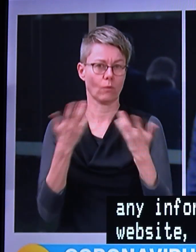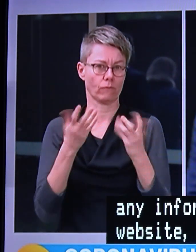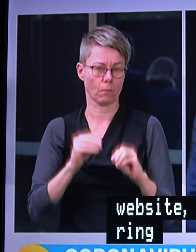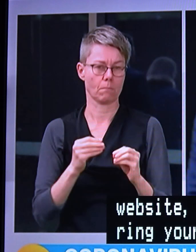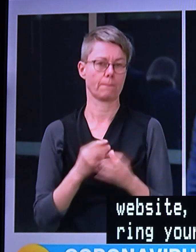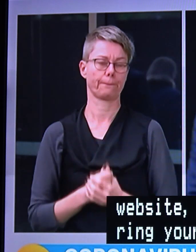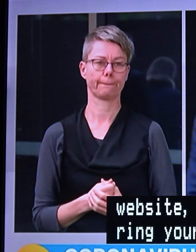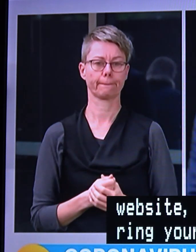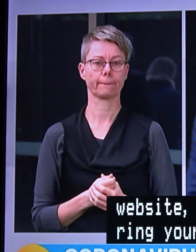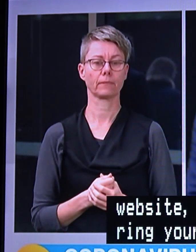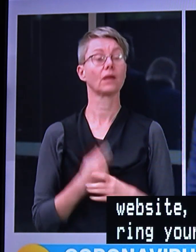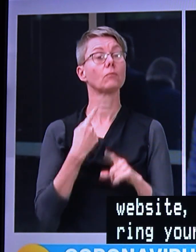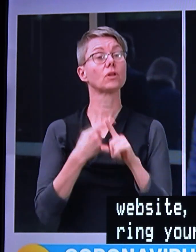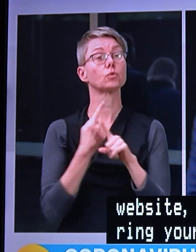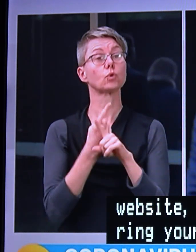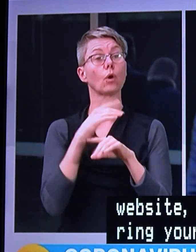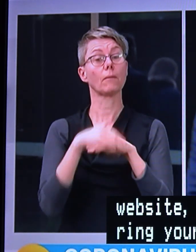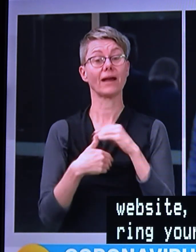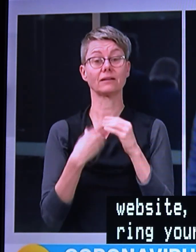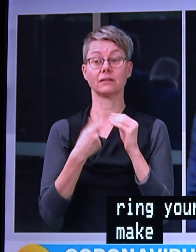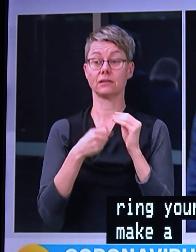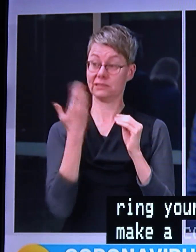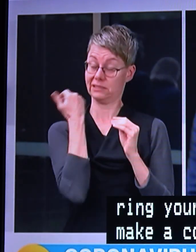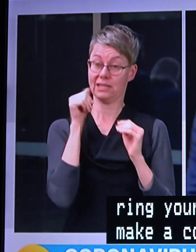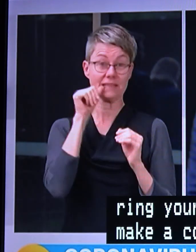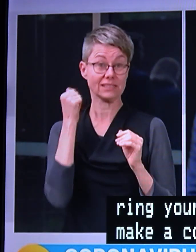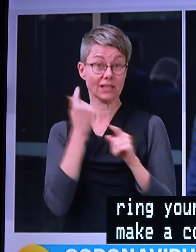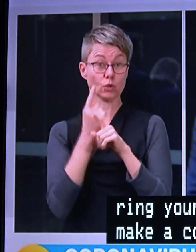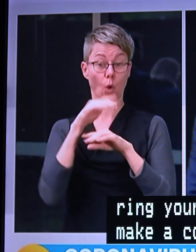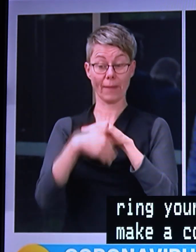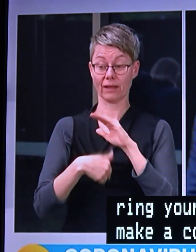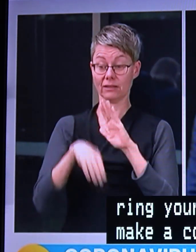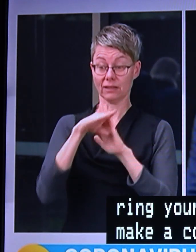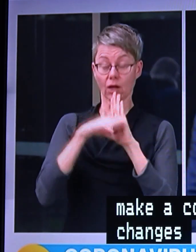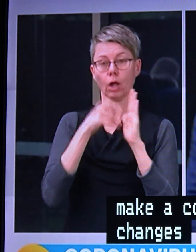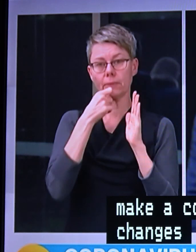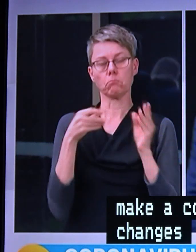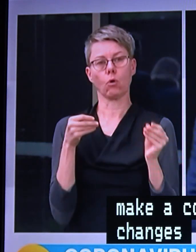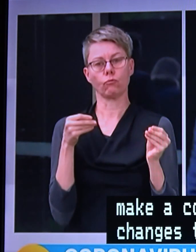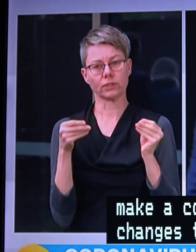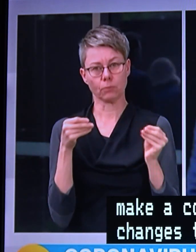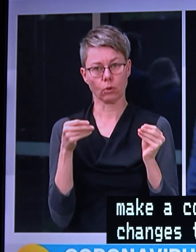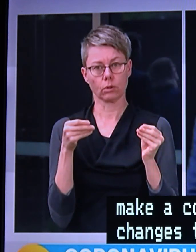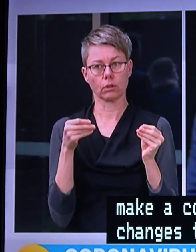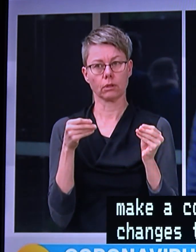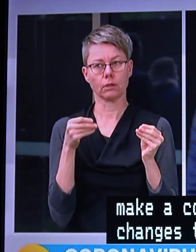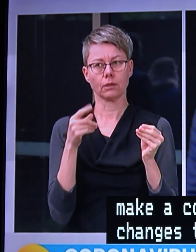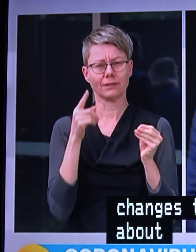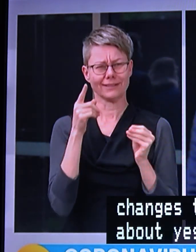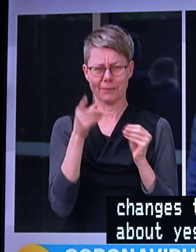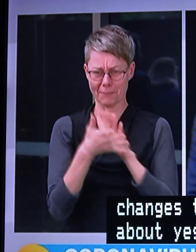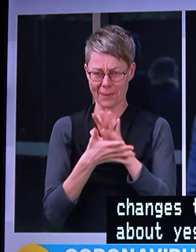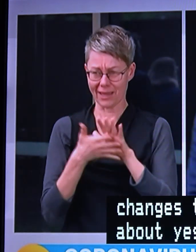a comment about some of the changes to restrictions that I spoke about yesterday. Please know this does not give